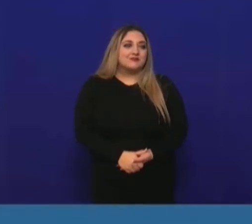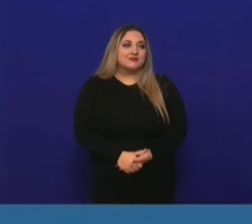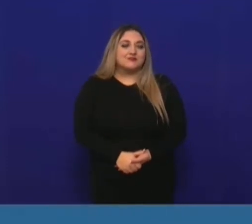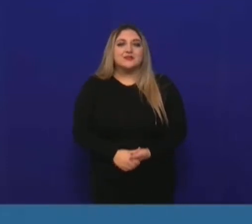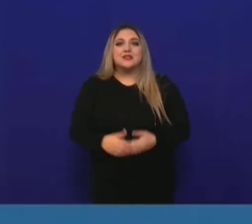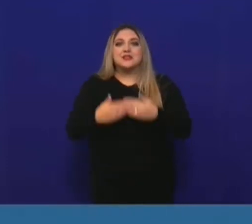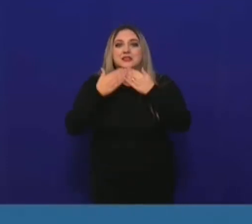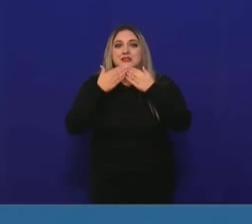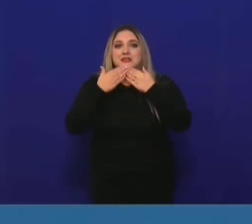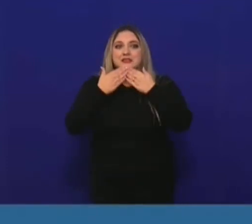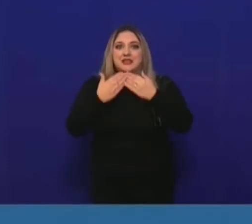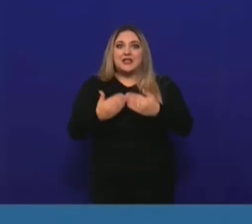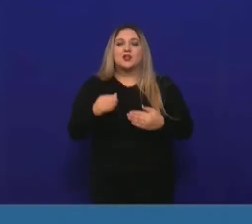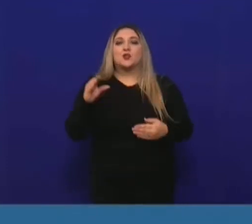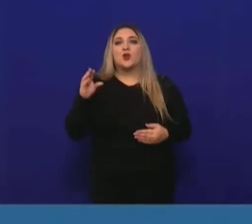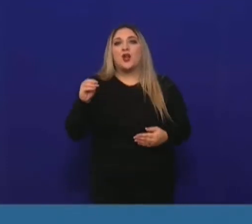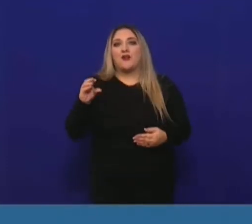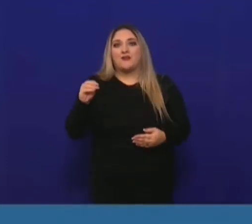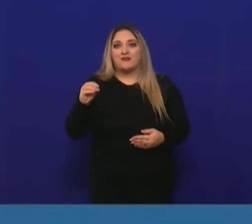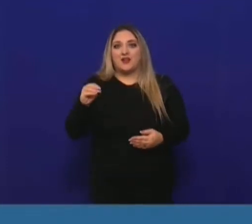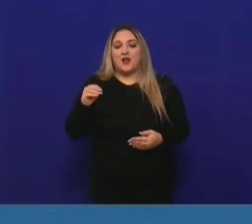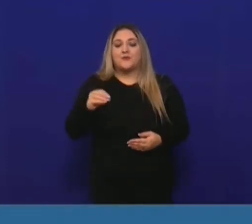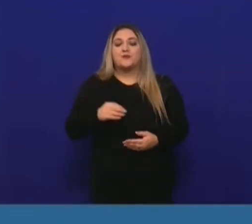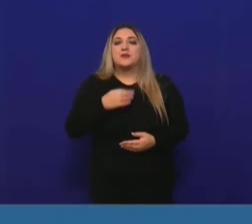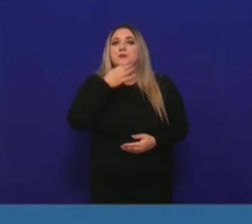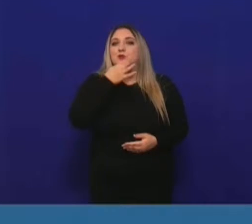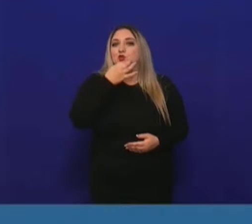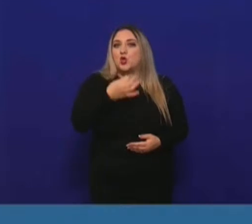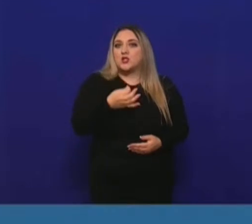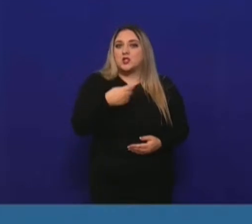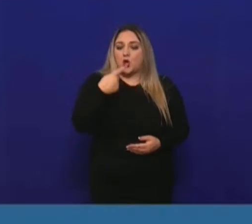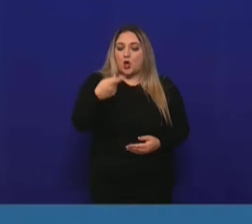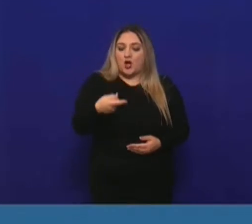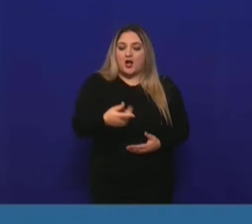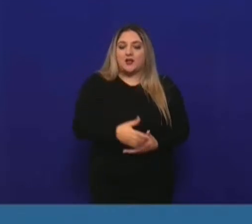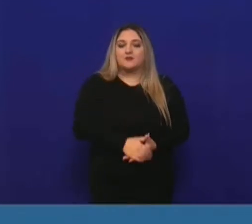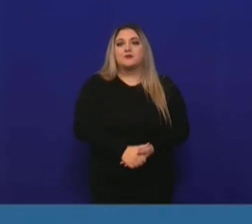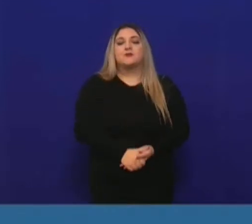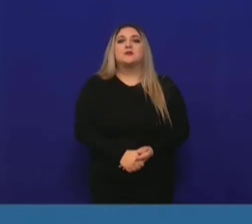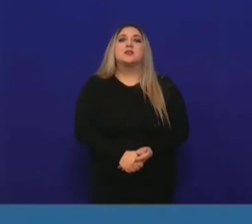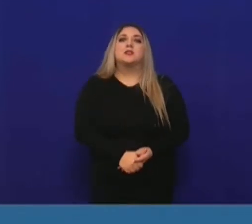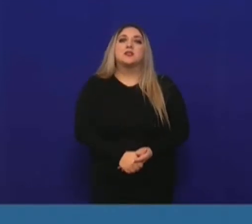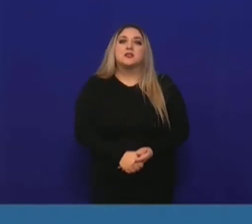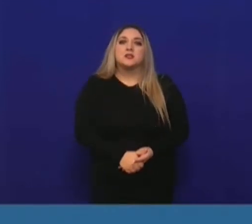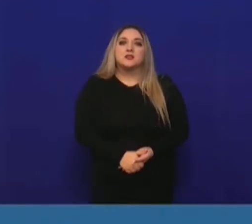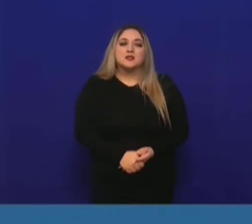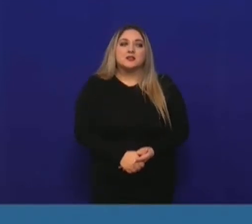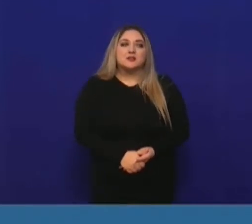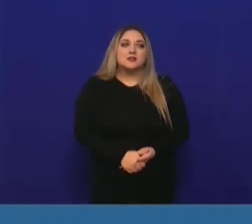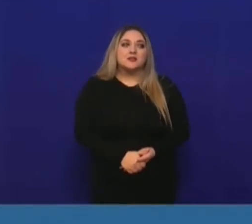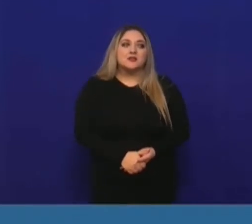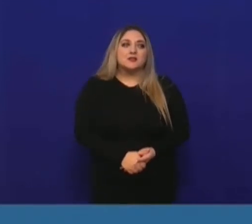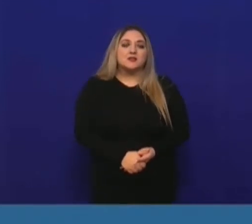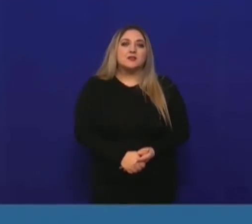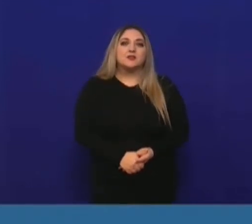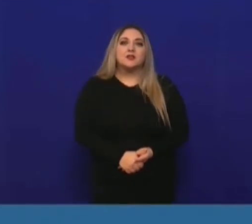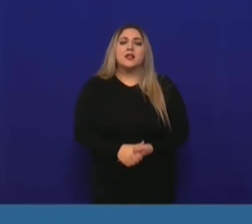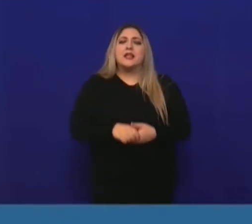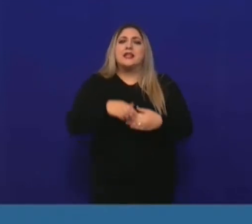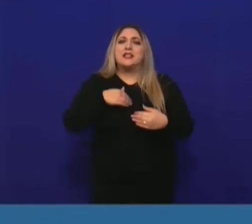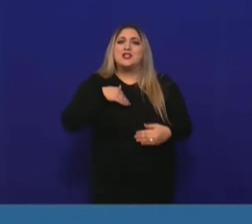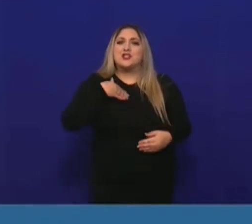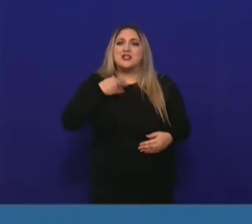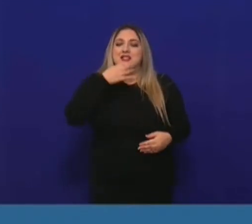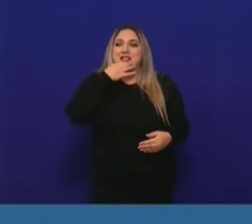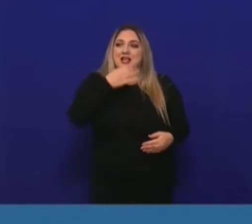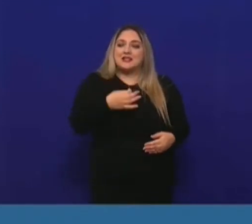Grazzi, Professor Gawci, kelli Peplow minn One News. Kif assigurajtu li kellkom biżejjed risorsi umani partikolarment biex